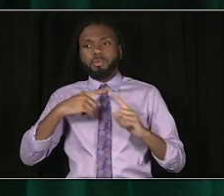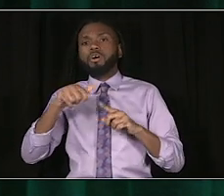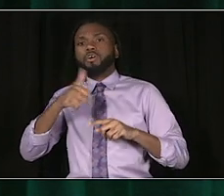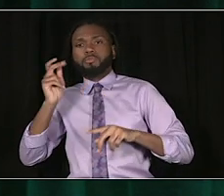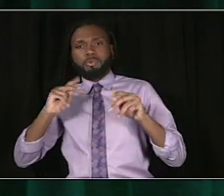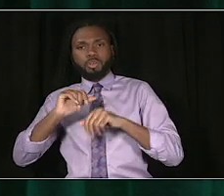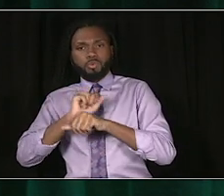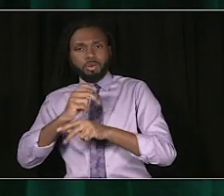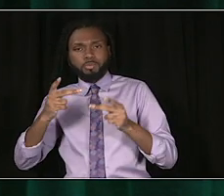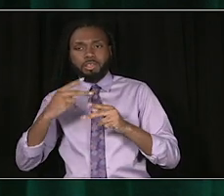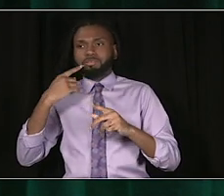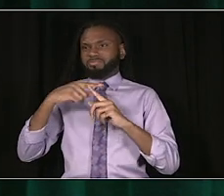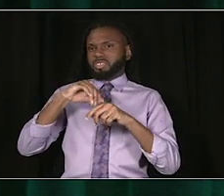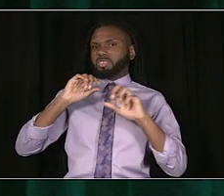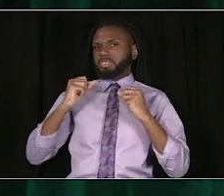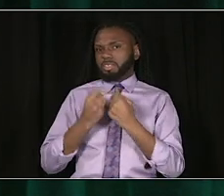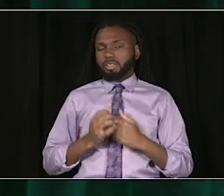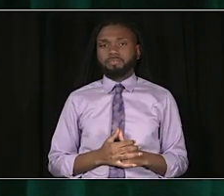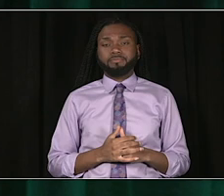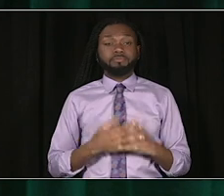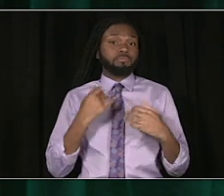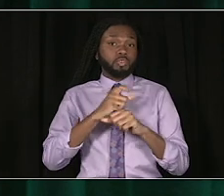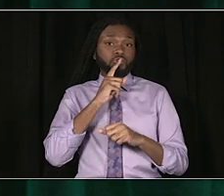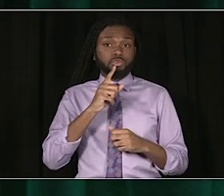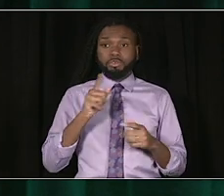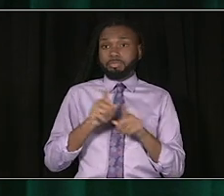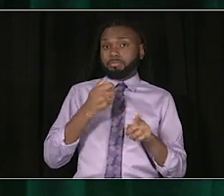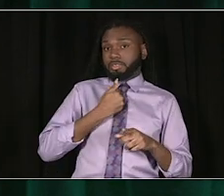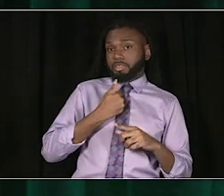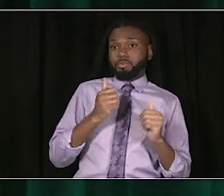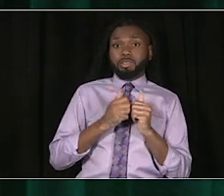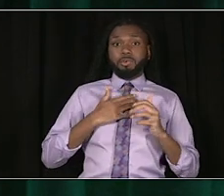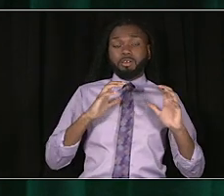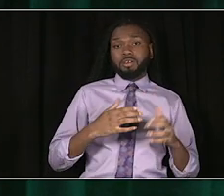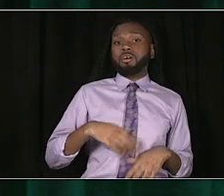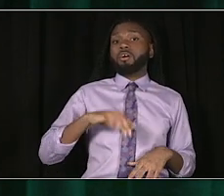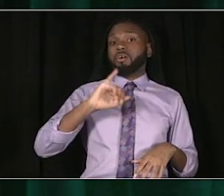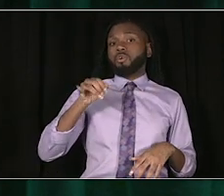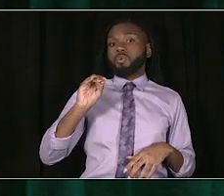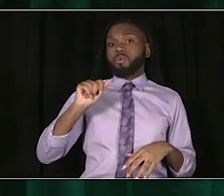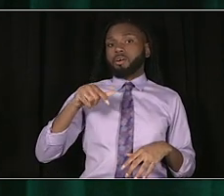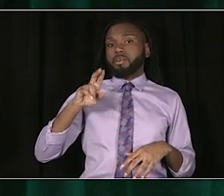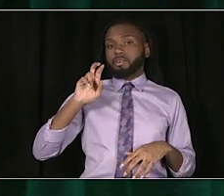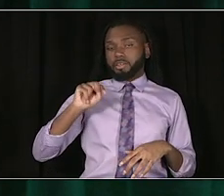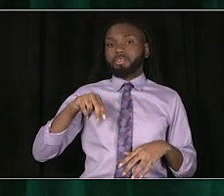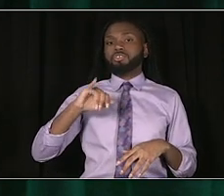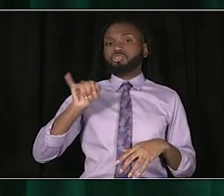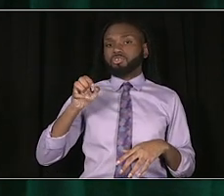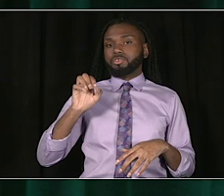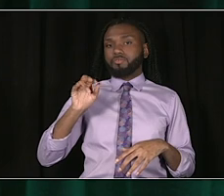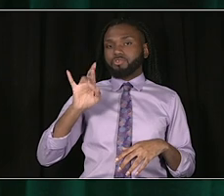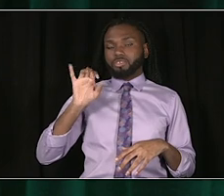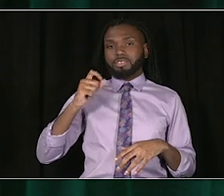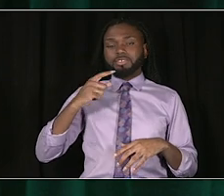in society, making sure, as you know, myself and my caucus, Hakeem Jeffries is always saying, that we want to make